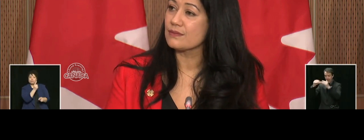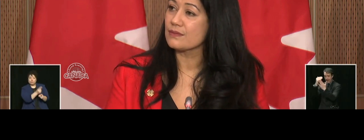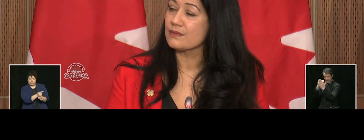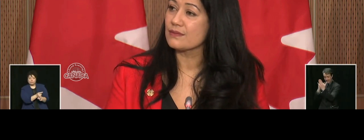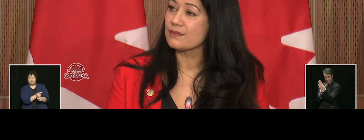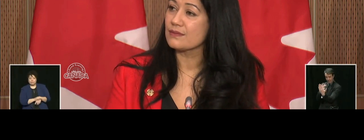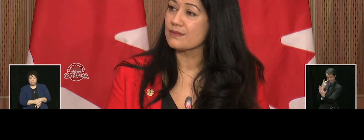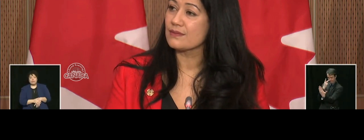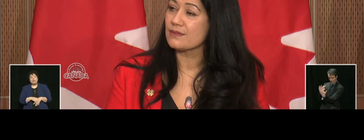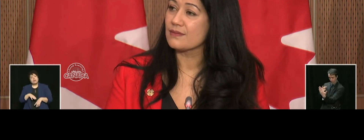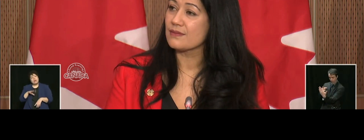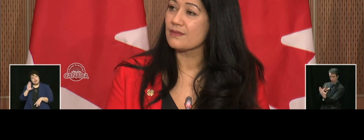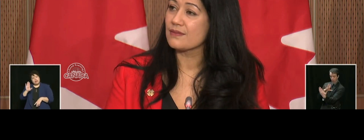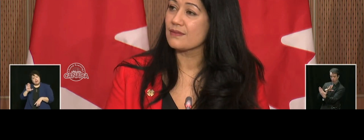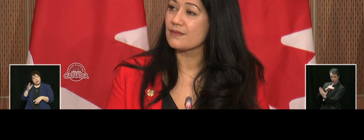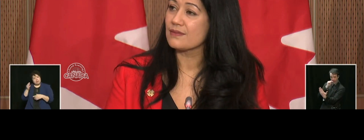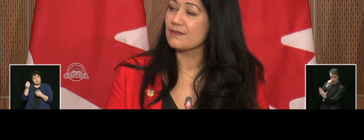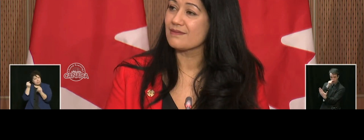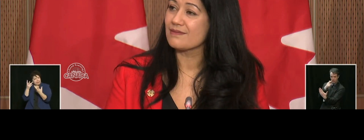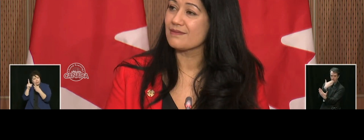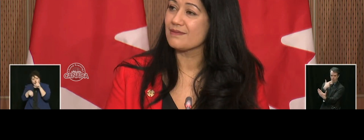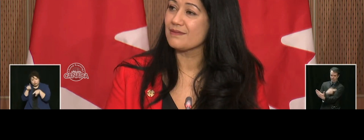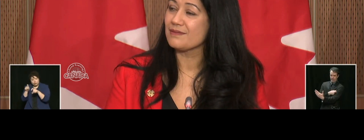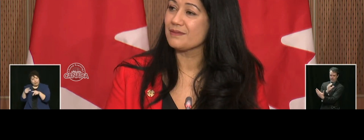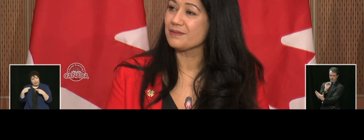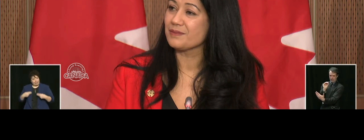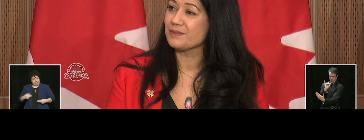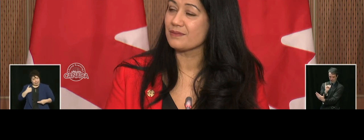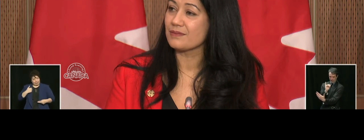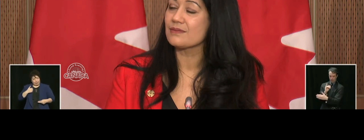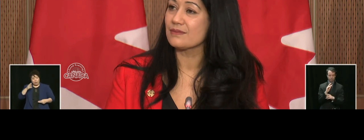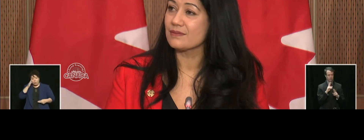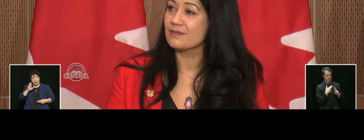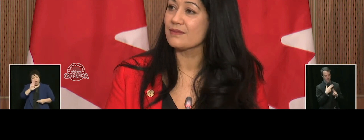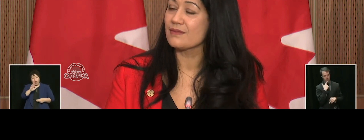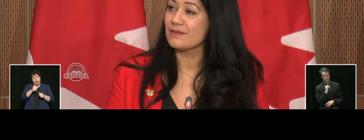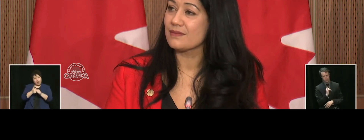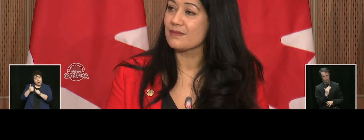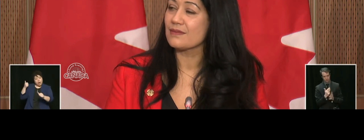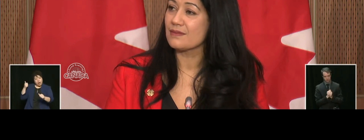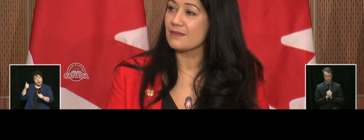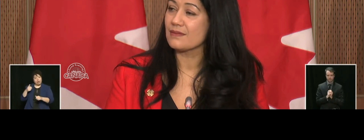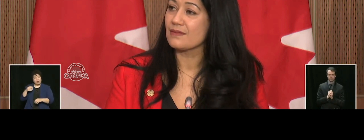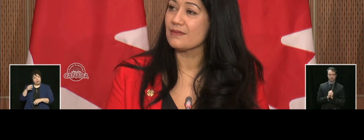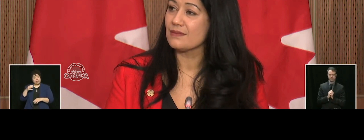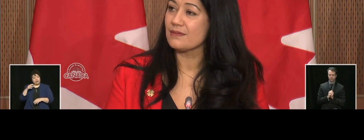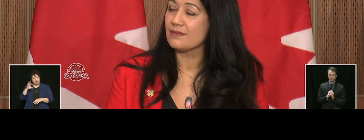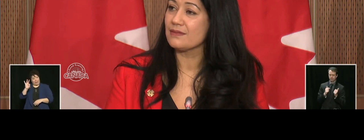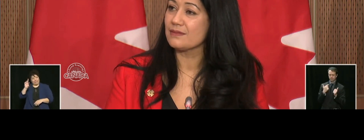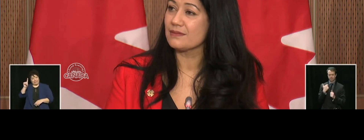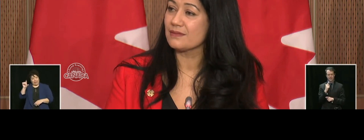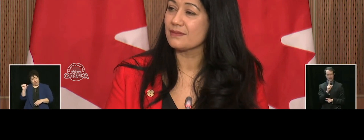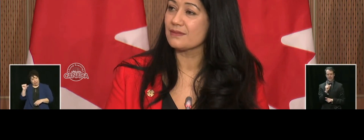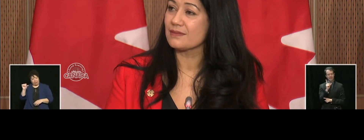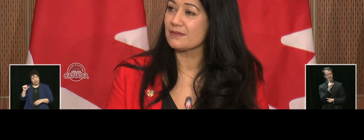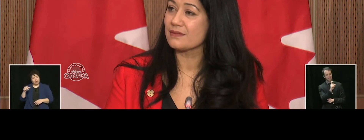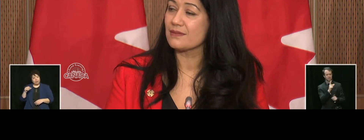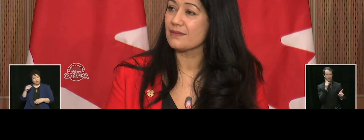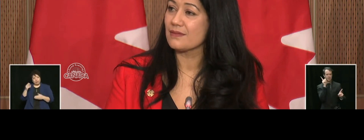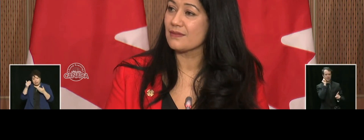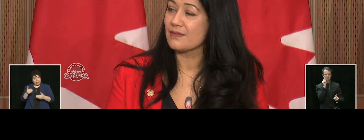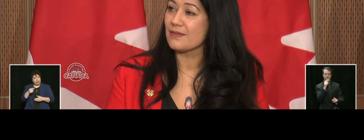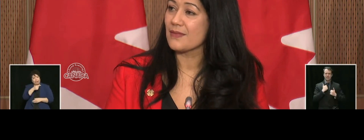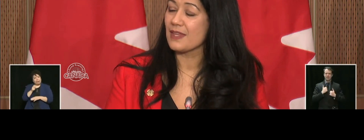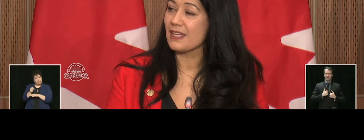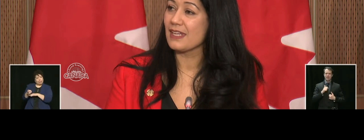questions around whether Health Canada would be, you know, weeks behind the FDA, let alone a day ahead. So can you just explain to us how you beat the